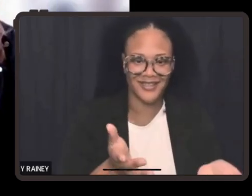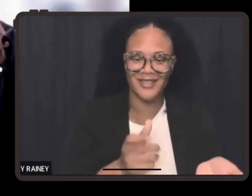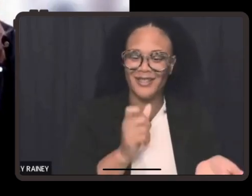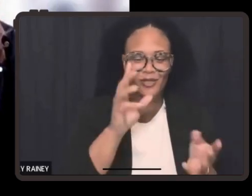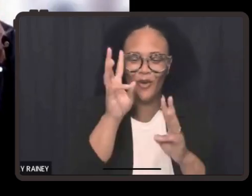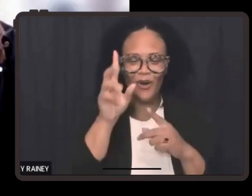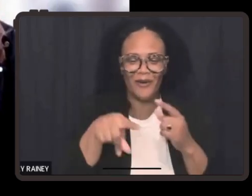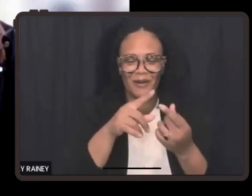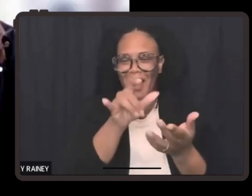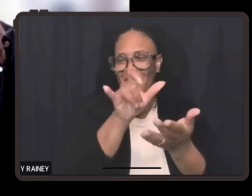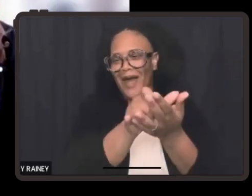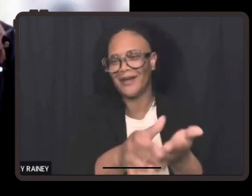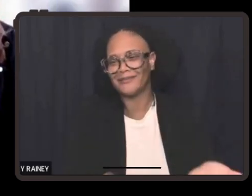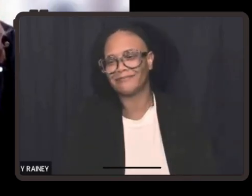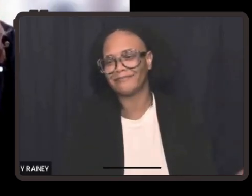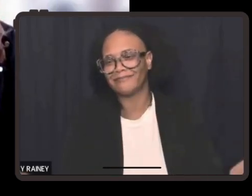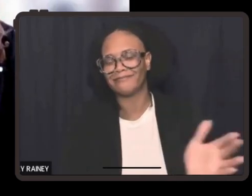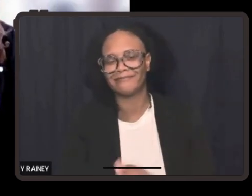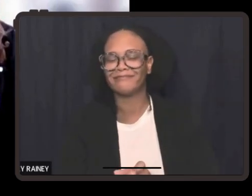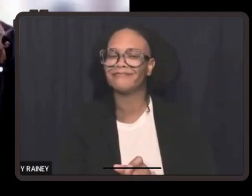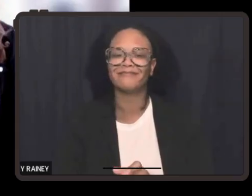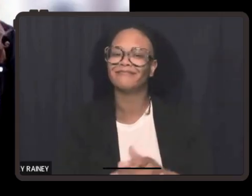things.